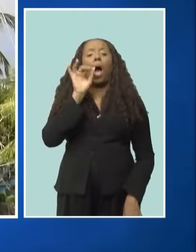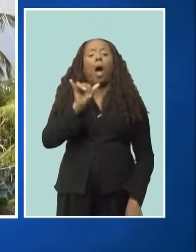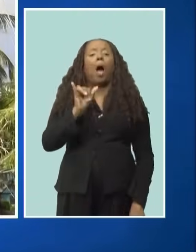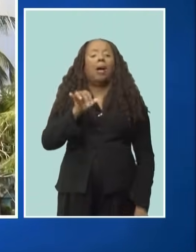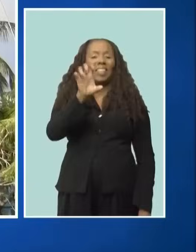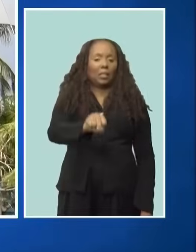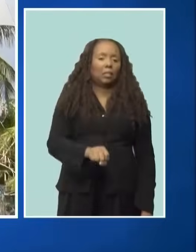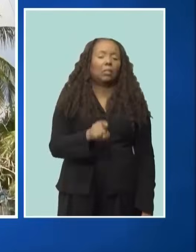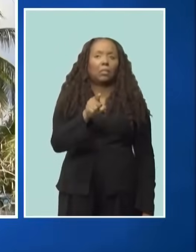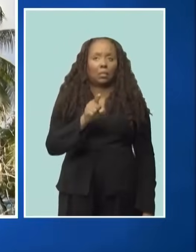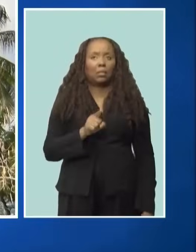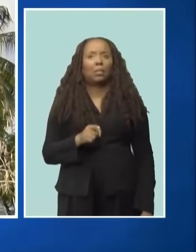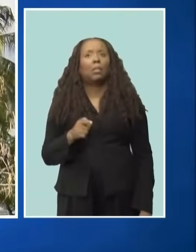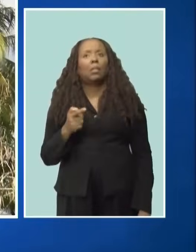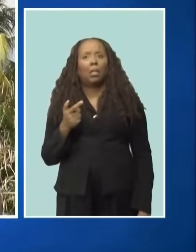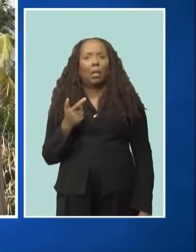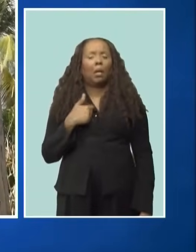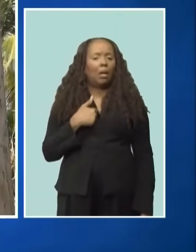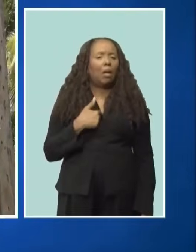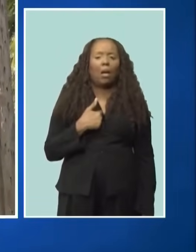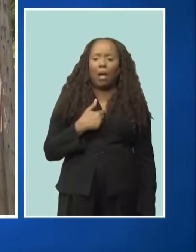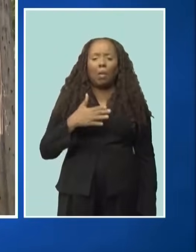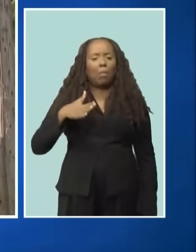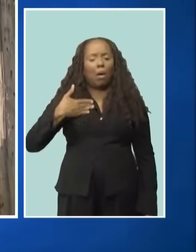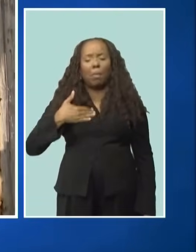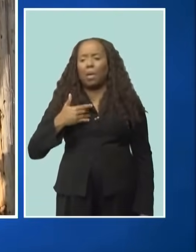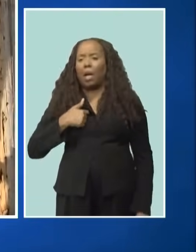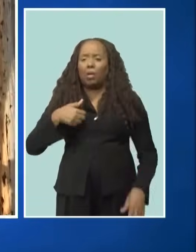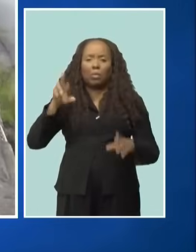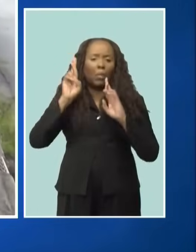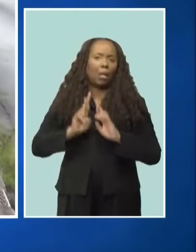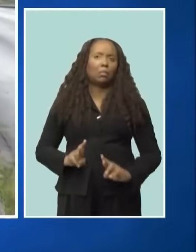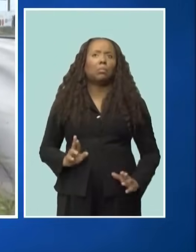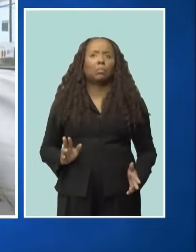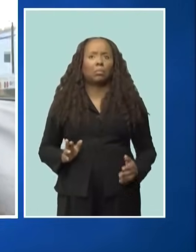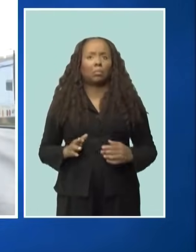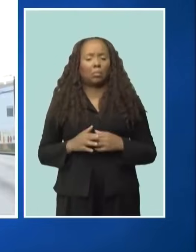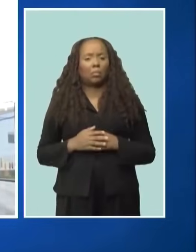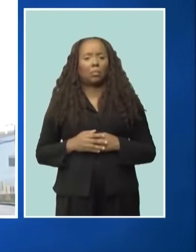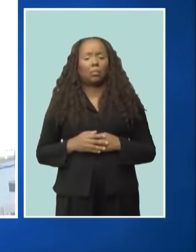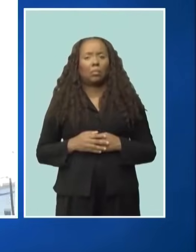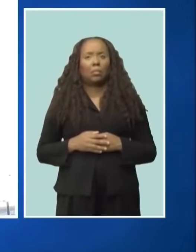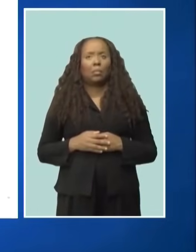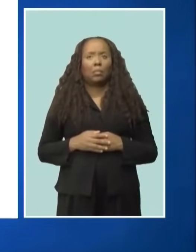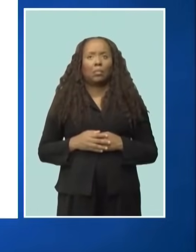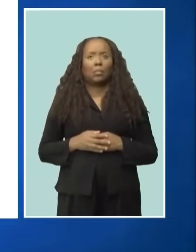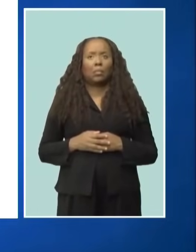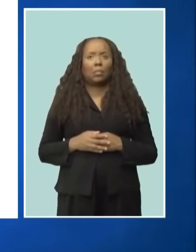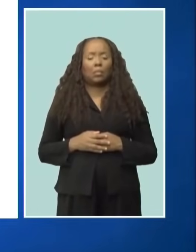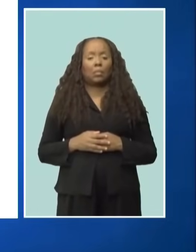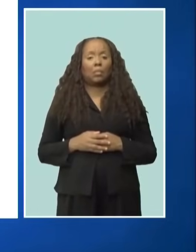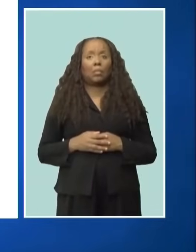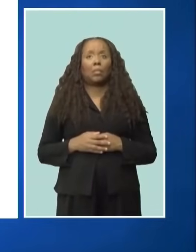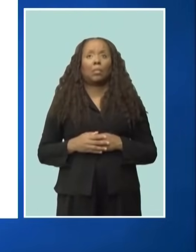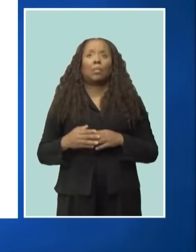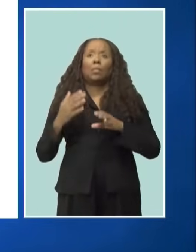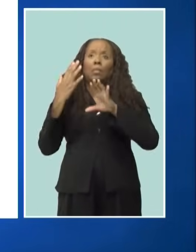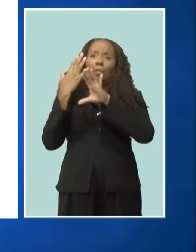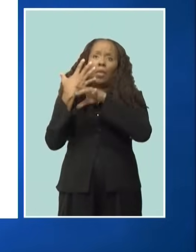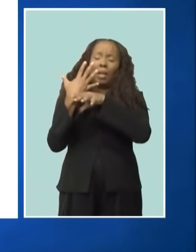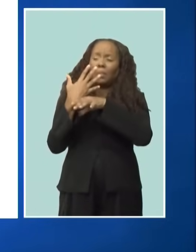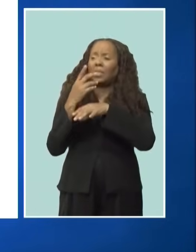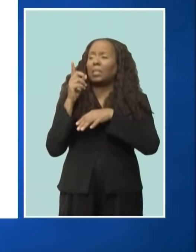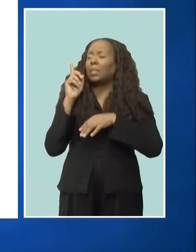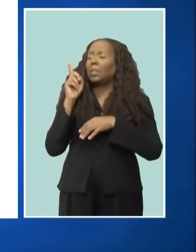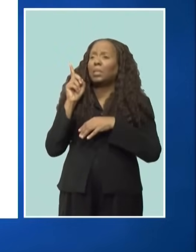place, man, especially Point and Barbados too. Yeah, I respect that idea. So the issue with the cameras inside the neighborhoods, right? It